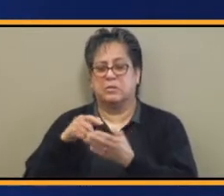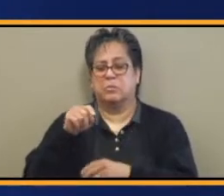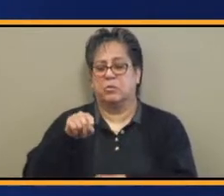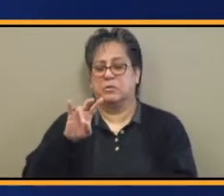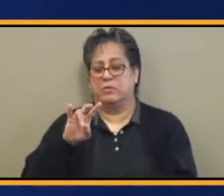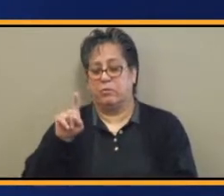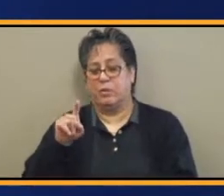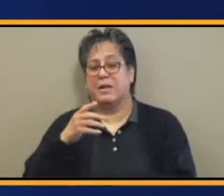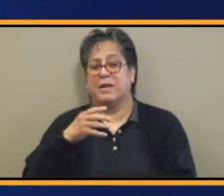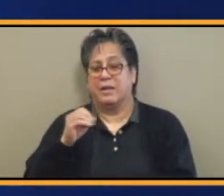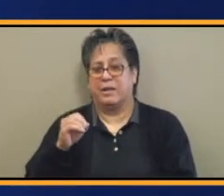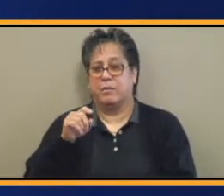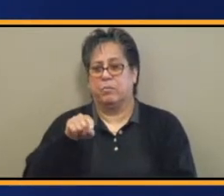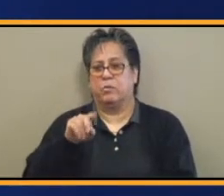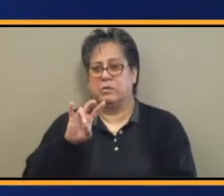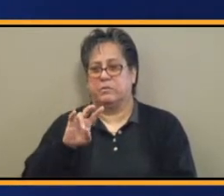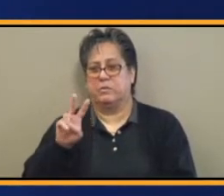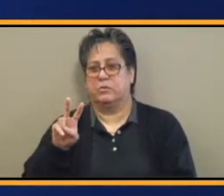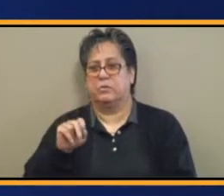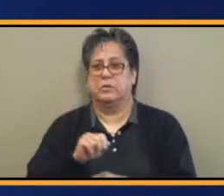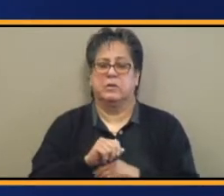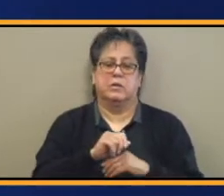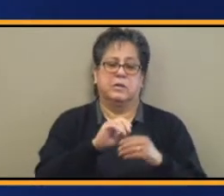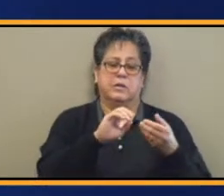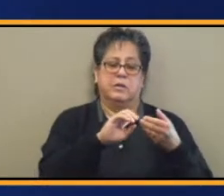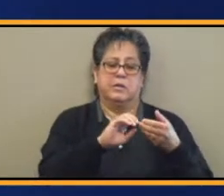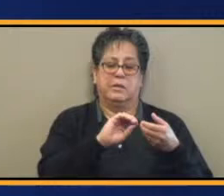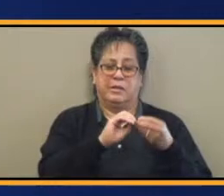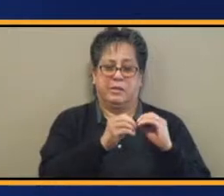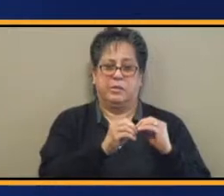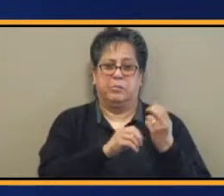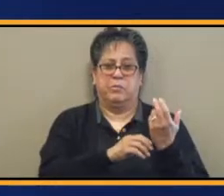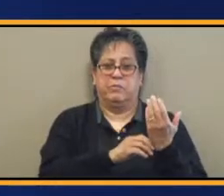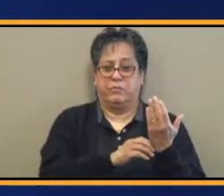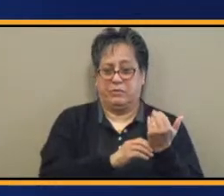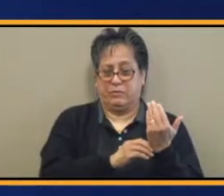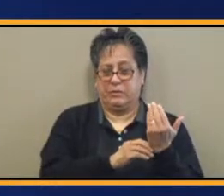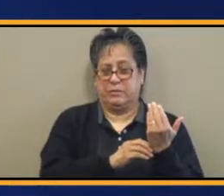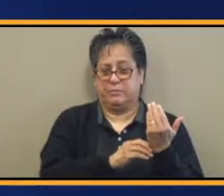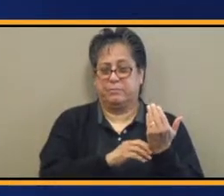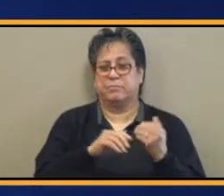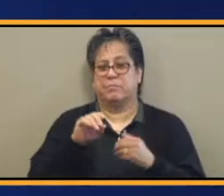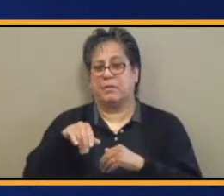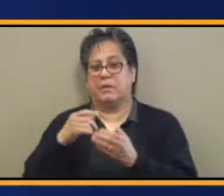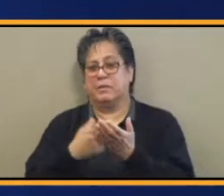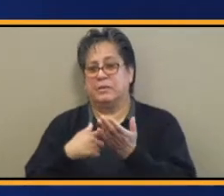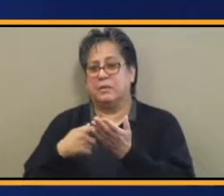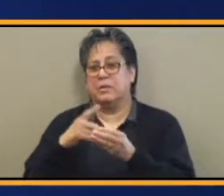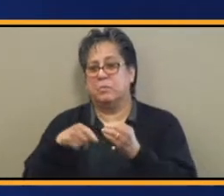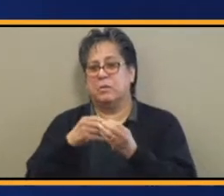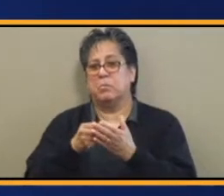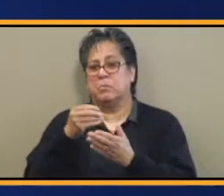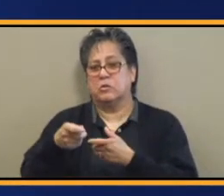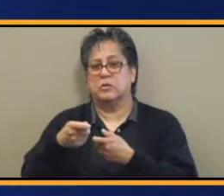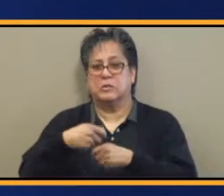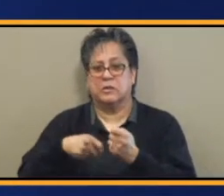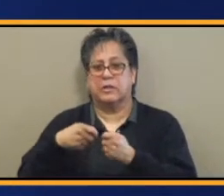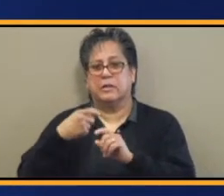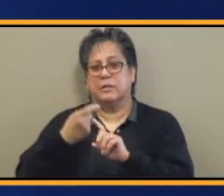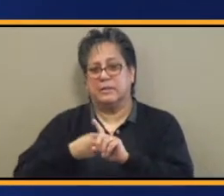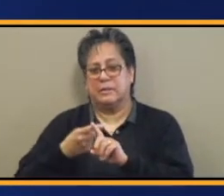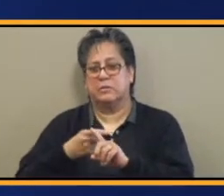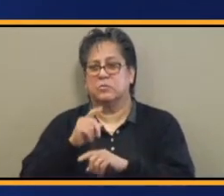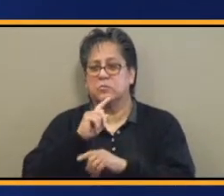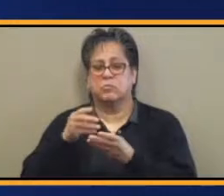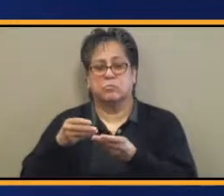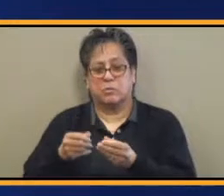and 551.072. Executive Session Item 15, Discussion regarding the purchase, exchange, lease, or value of